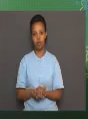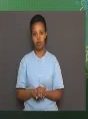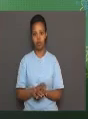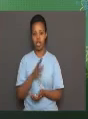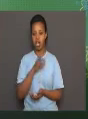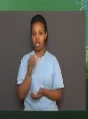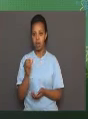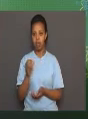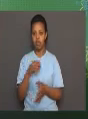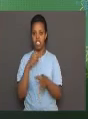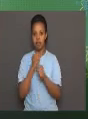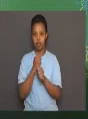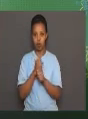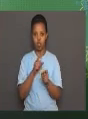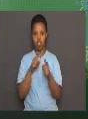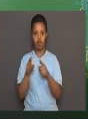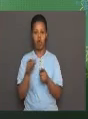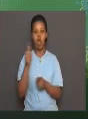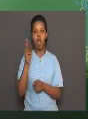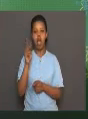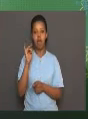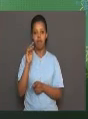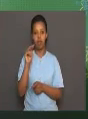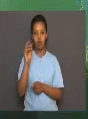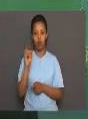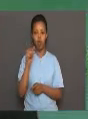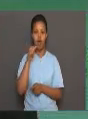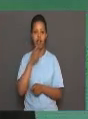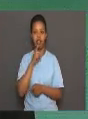the formation of amino acids.